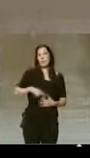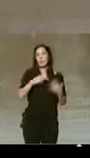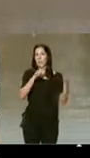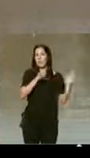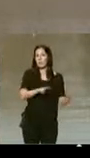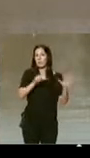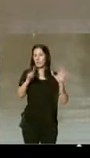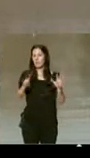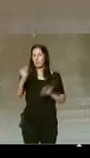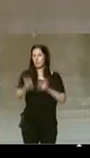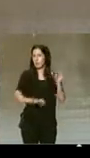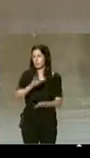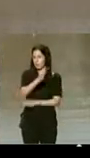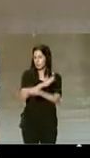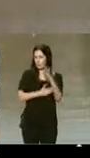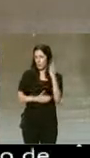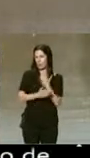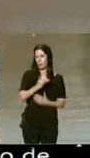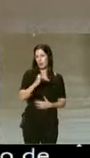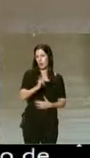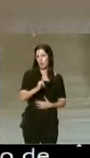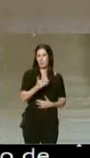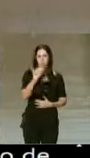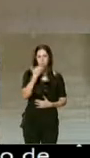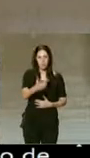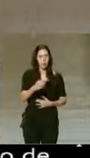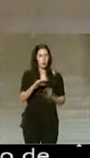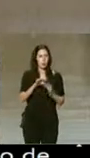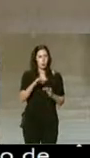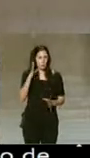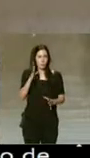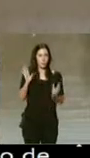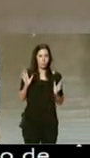I have a 76% impairment,